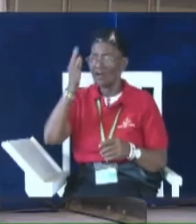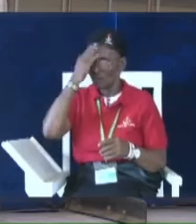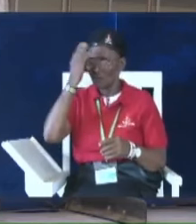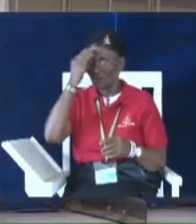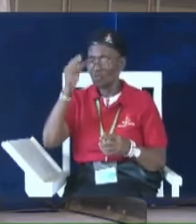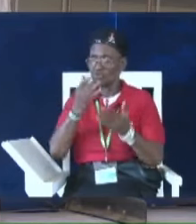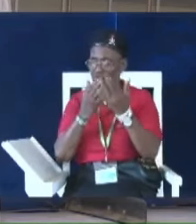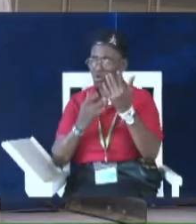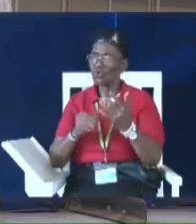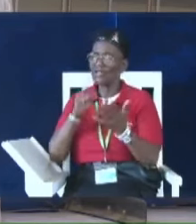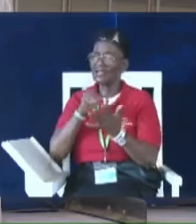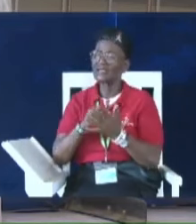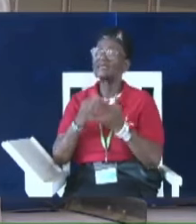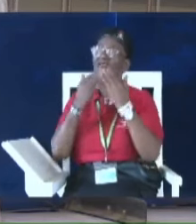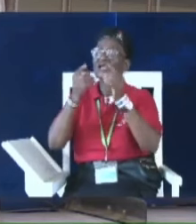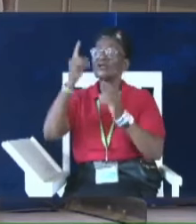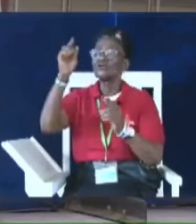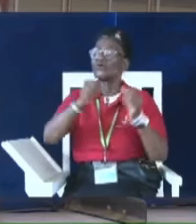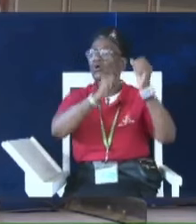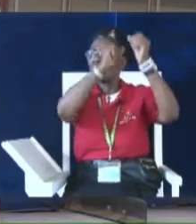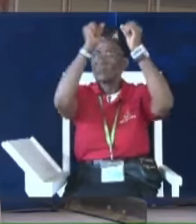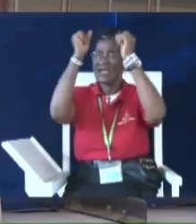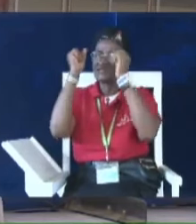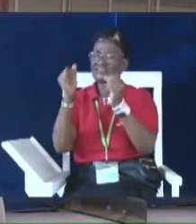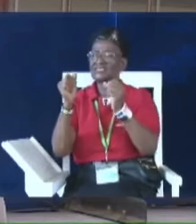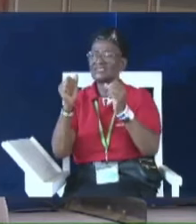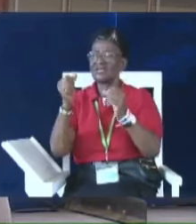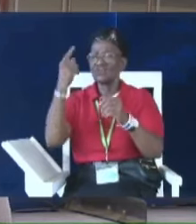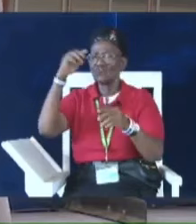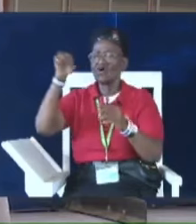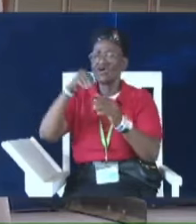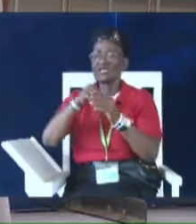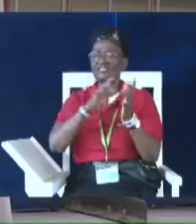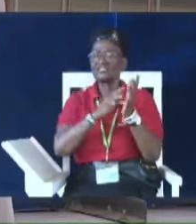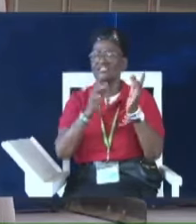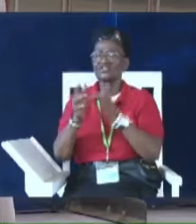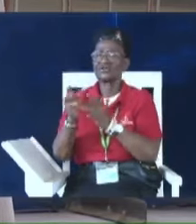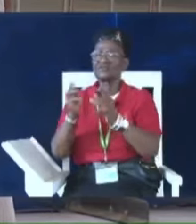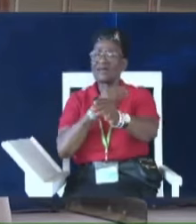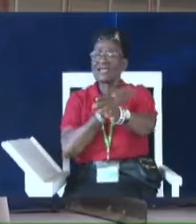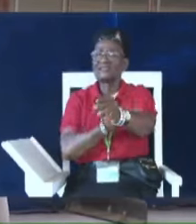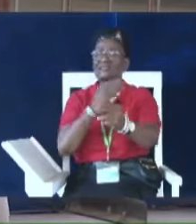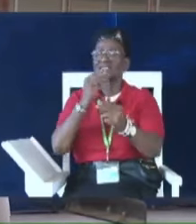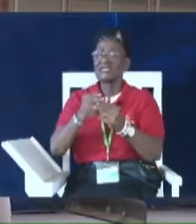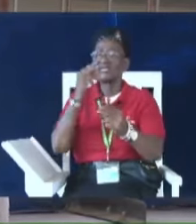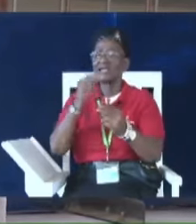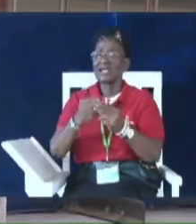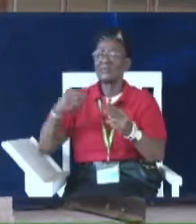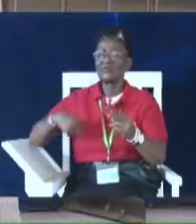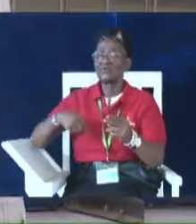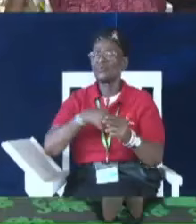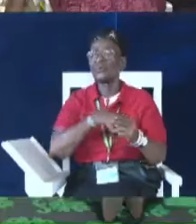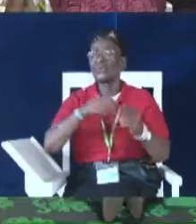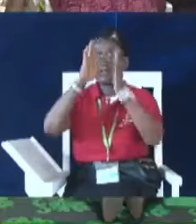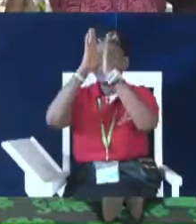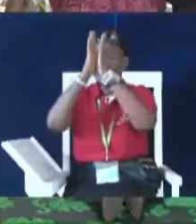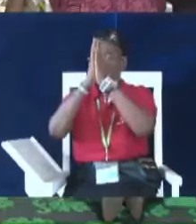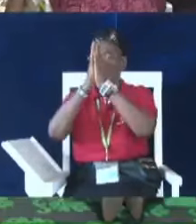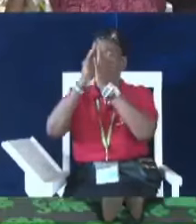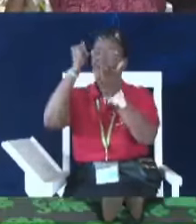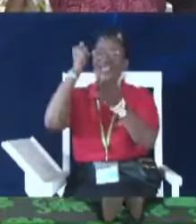Thank you, Almighty God. For in Jesus' mighty name we have prayed.